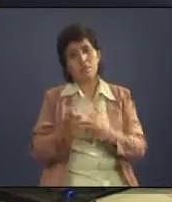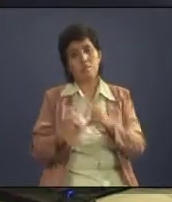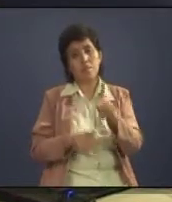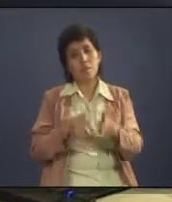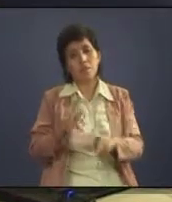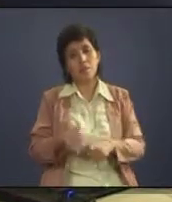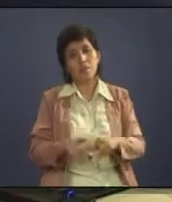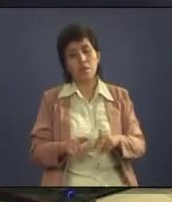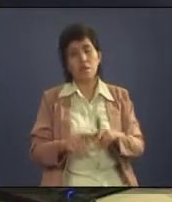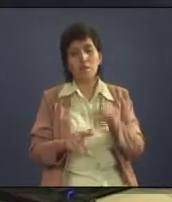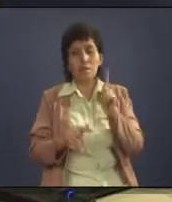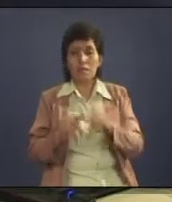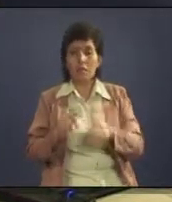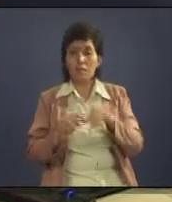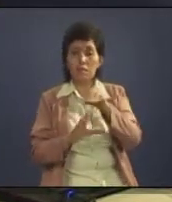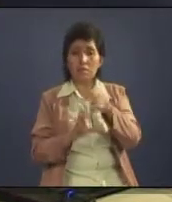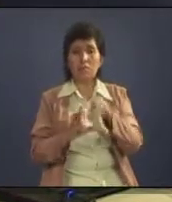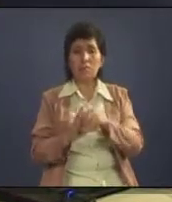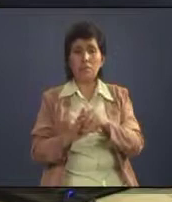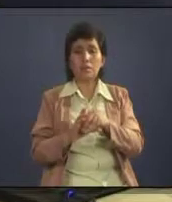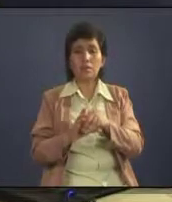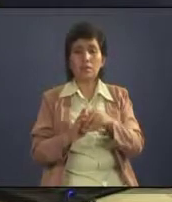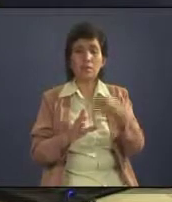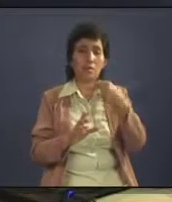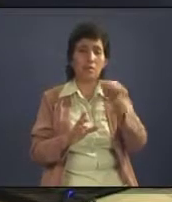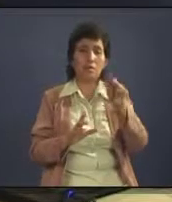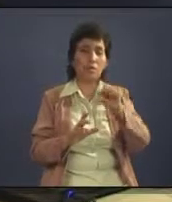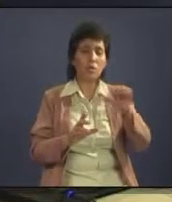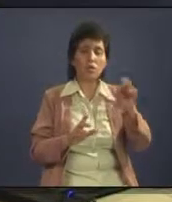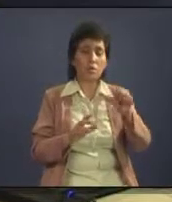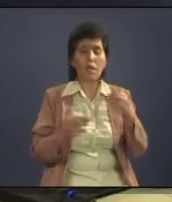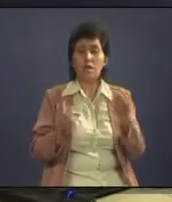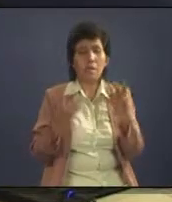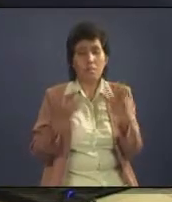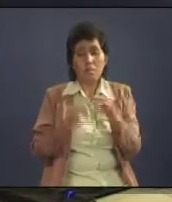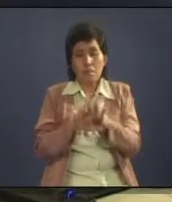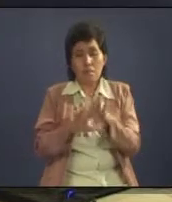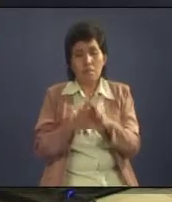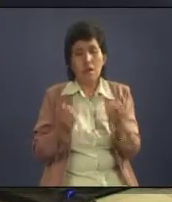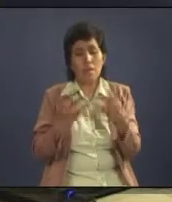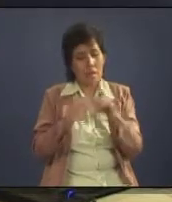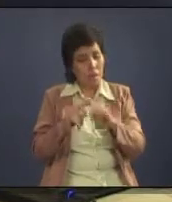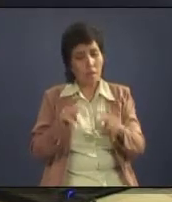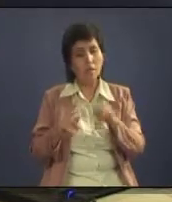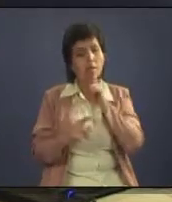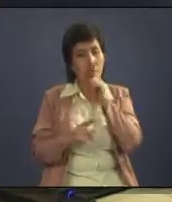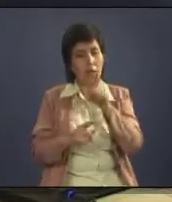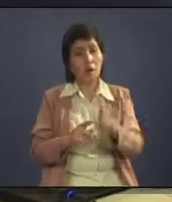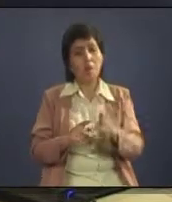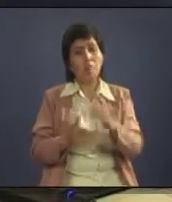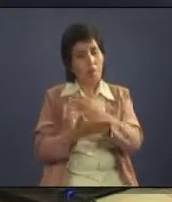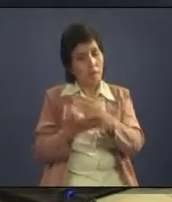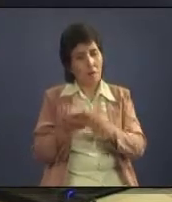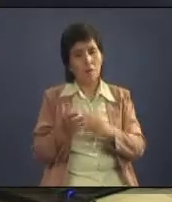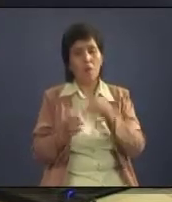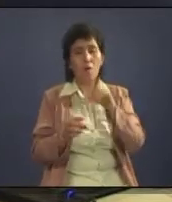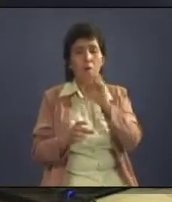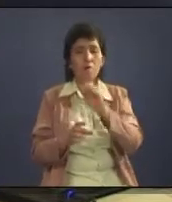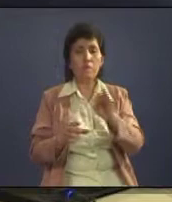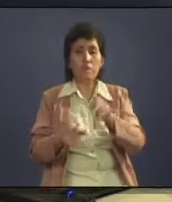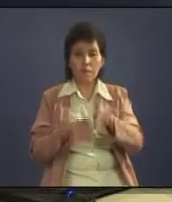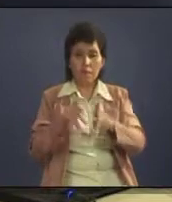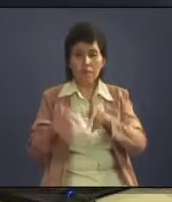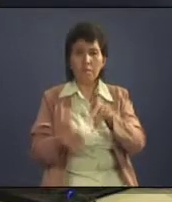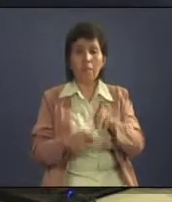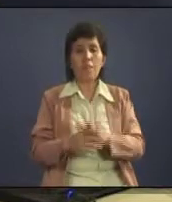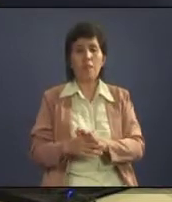people. They don't consist huge part of our population, but they are actually a part of our